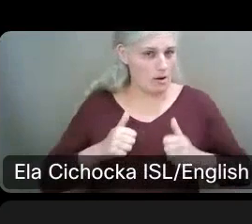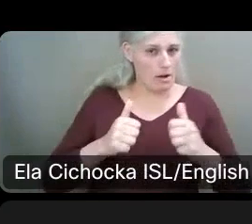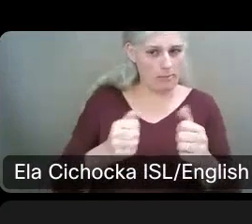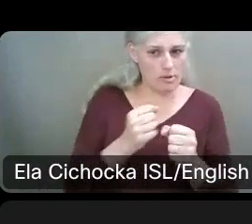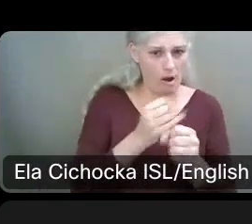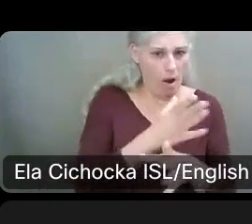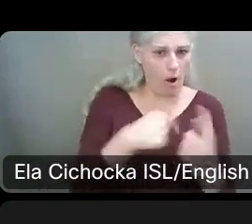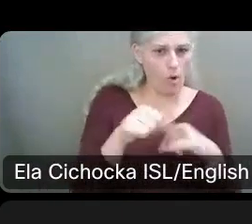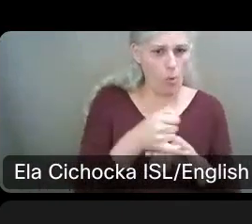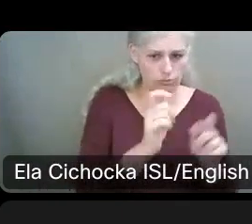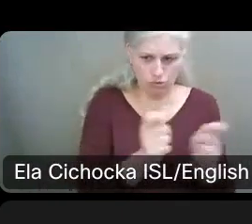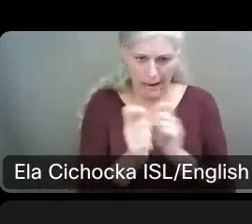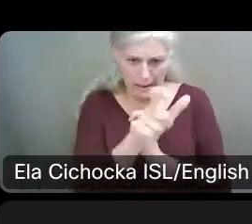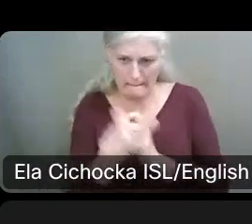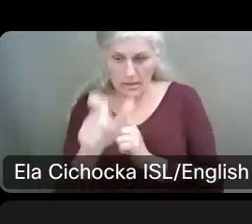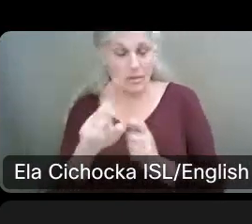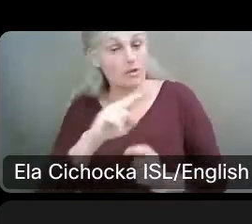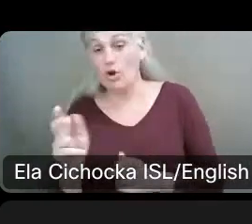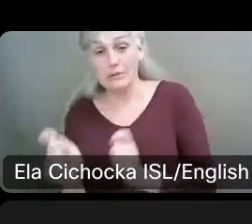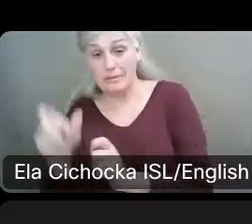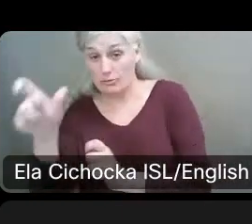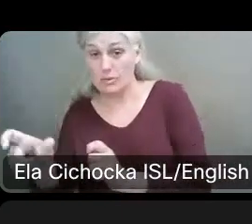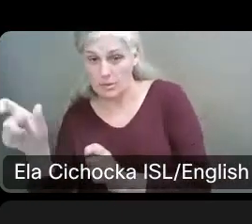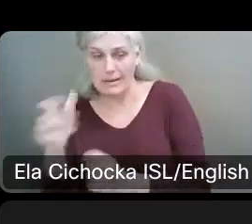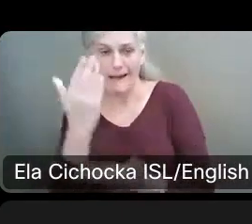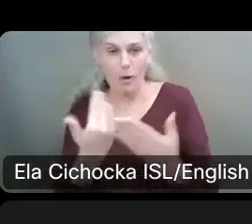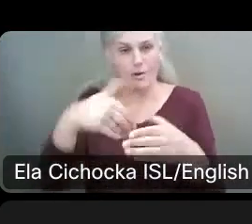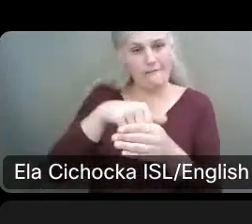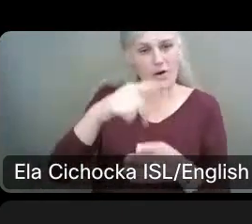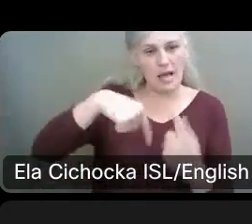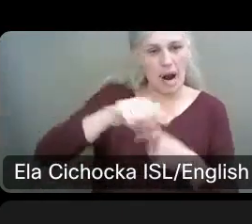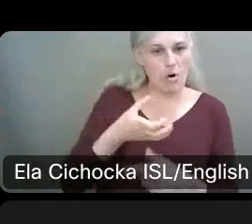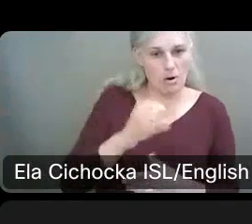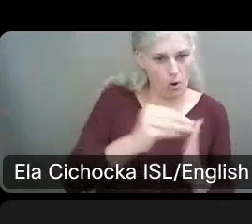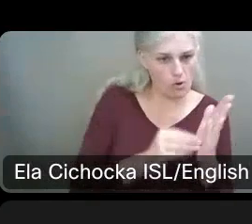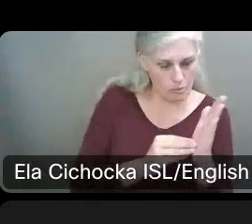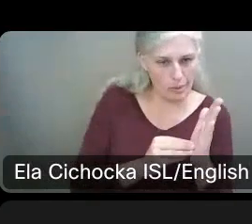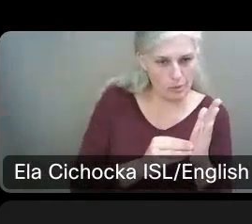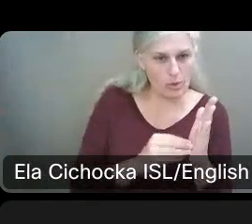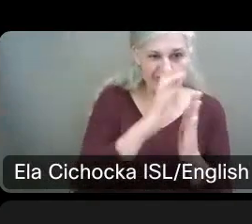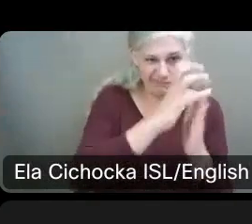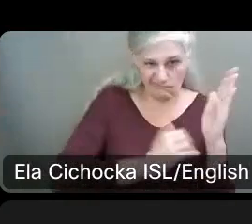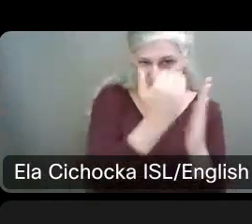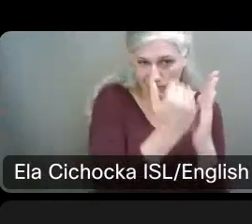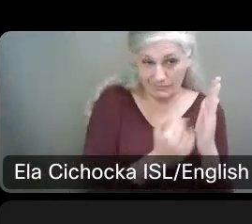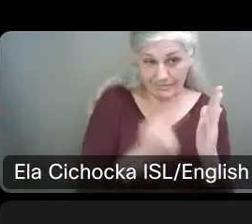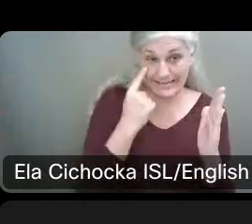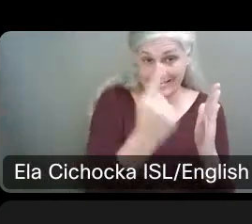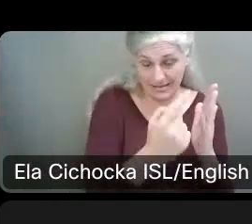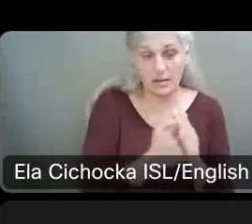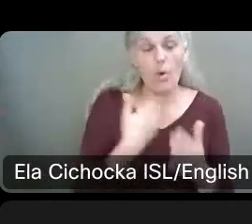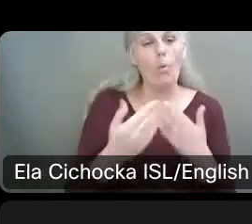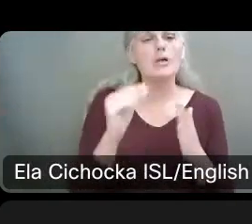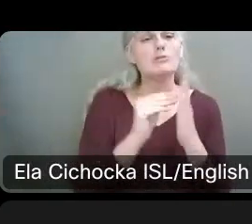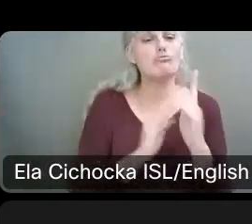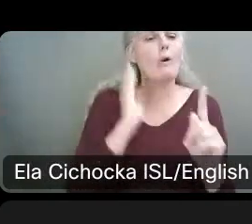our trainees and even non-trainees too who come to our programs. So I won't list them, you can see them all there. And that's essentially what the